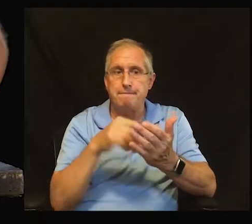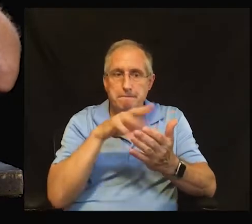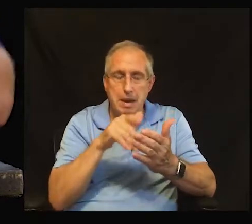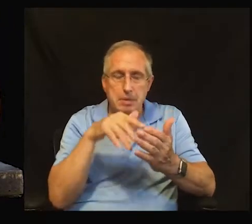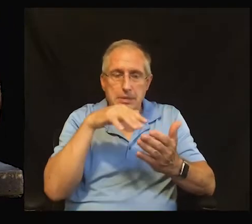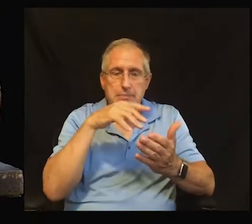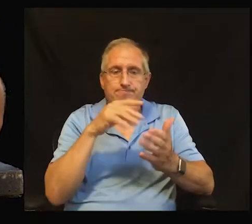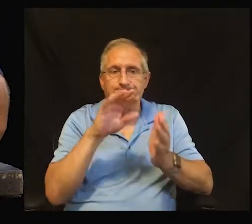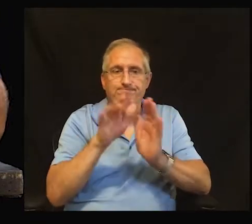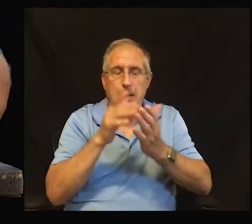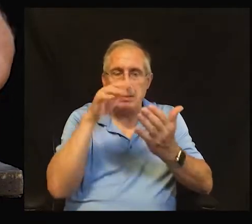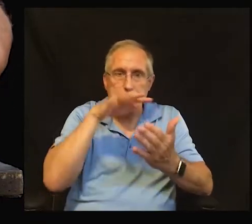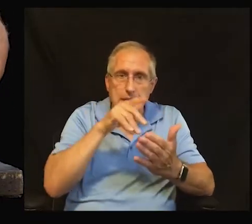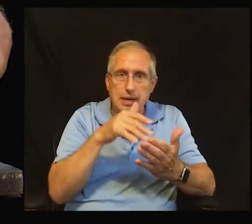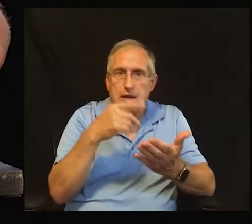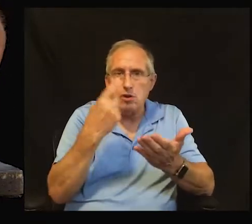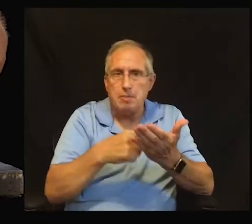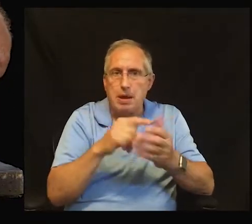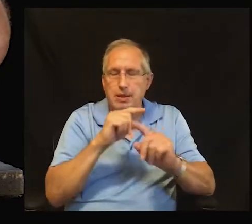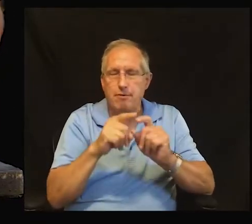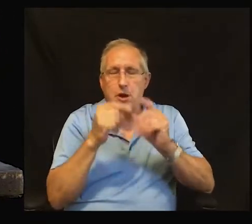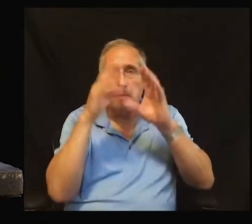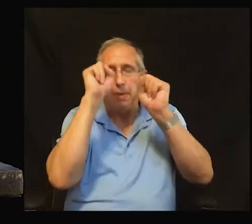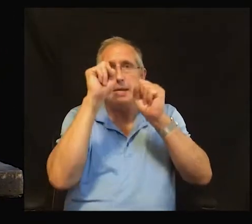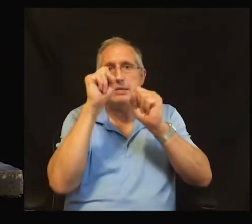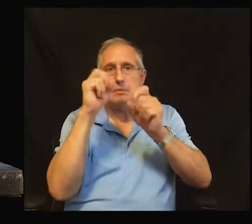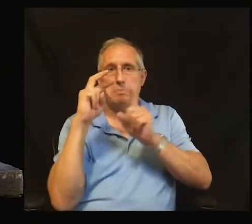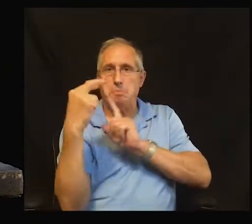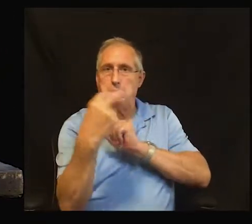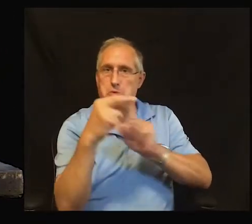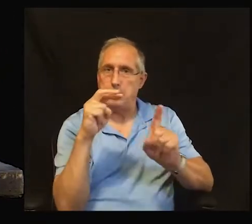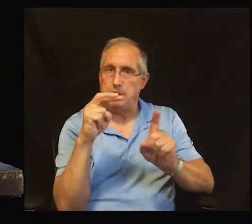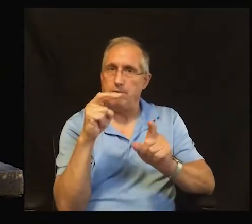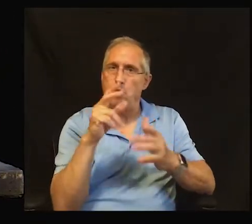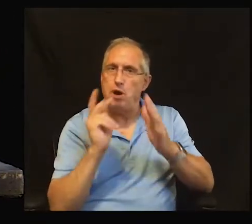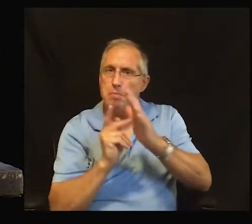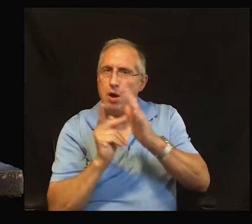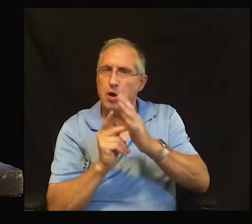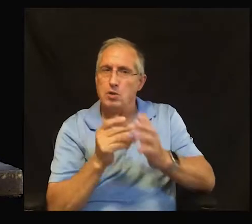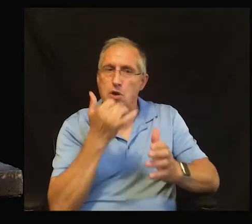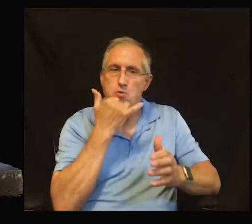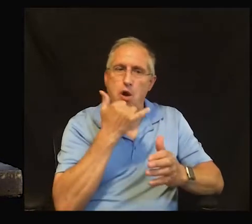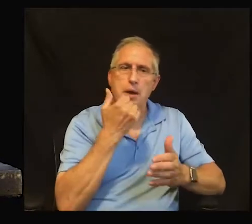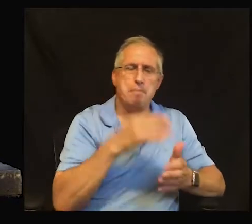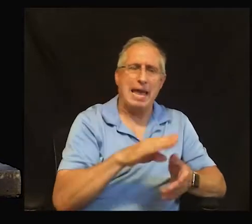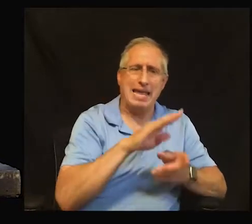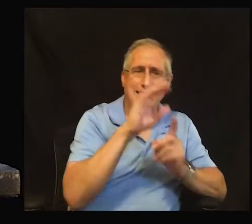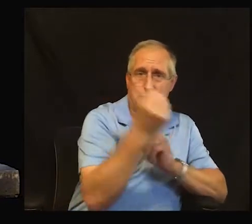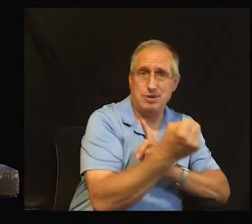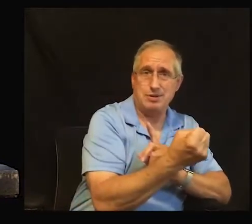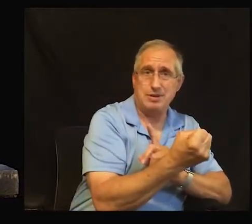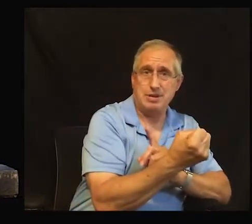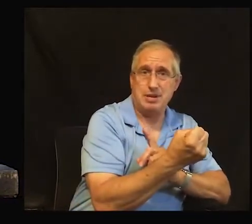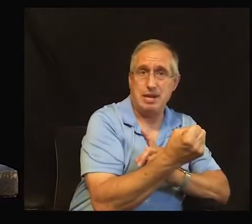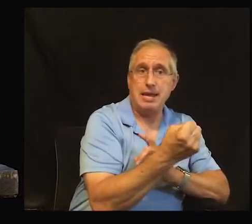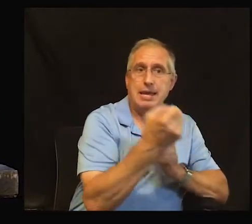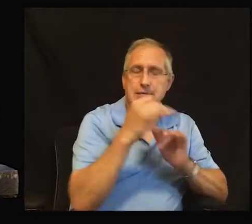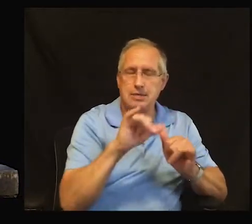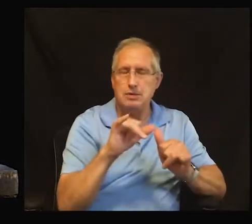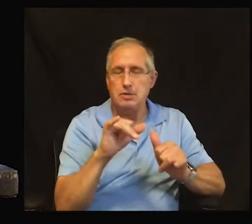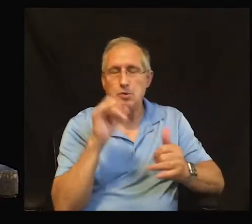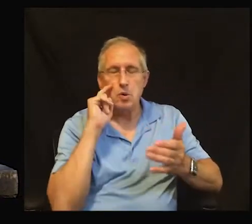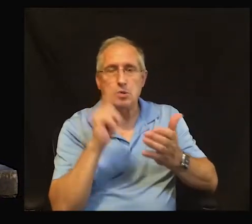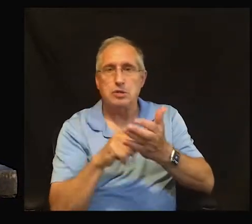and kind of unpacking some of these amazing perspective moments where Paul's in a wrong, bad, difficult circumstance, and yet he sees